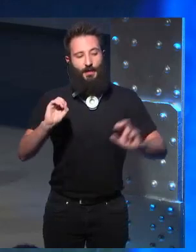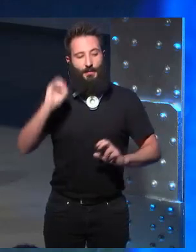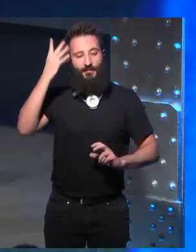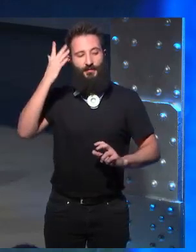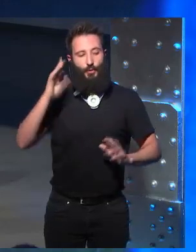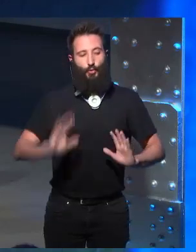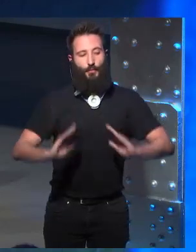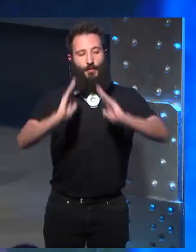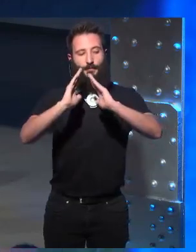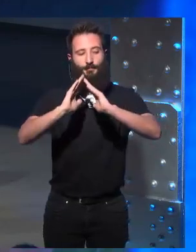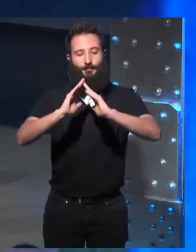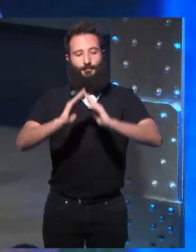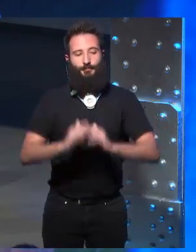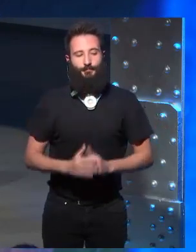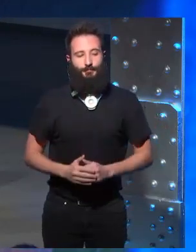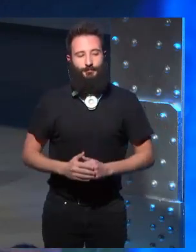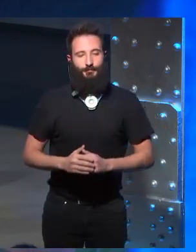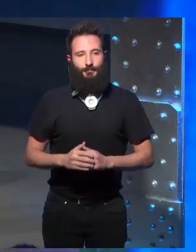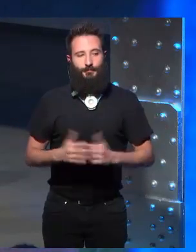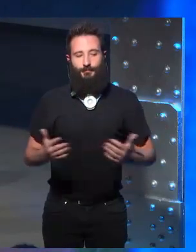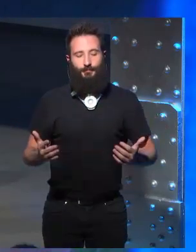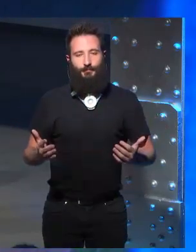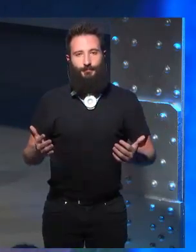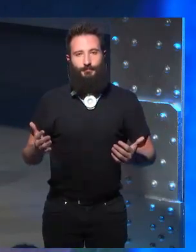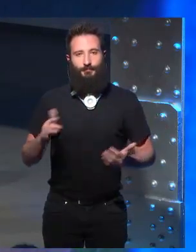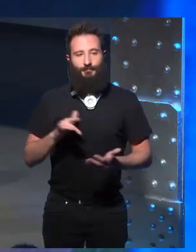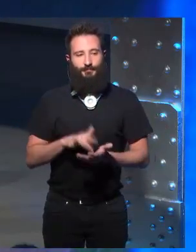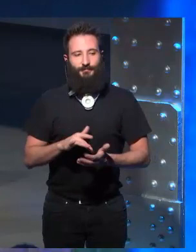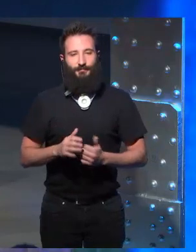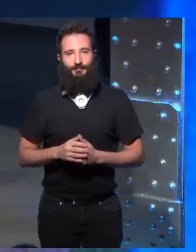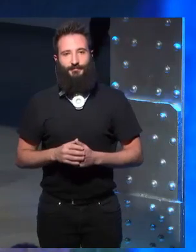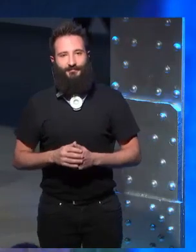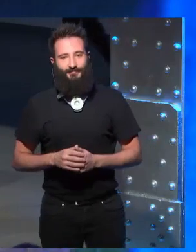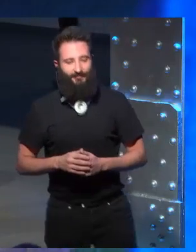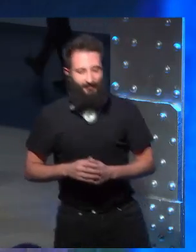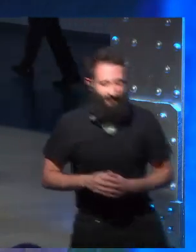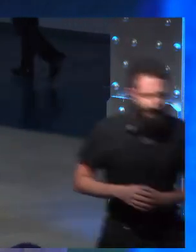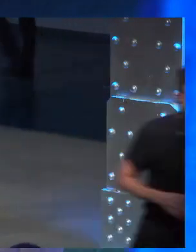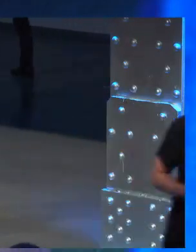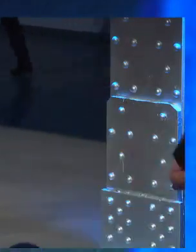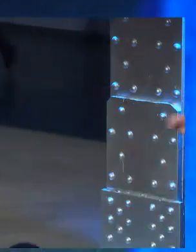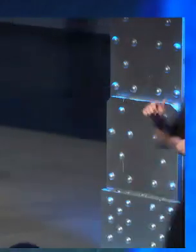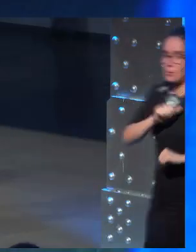the scientific community, you need to wait for the old scientists to die.